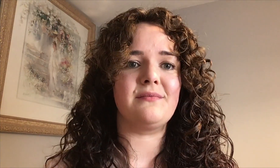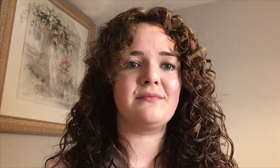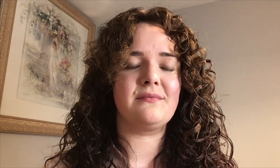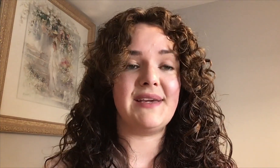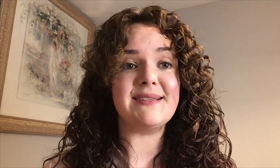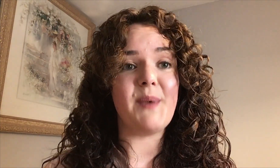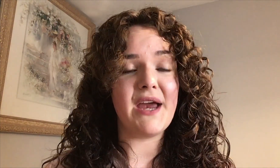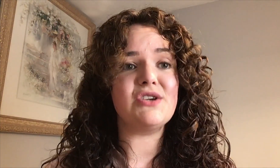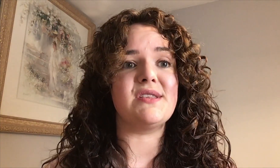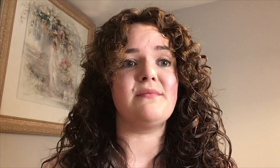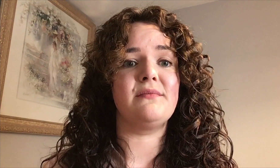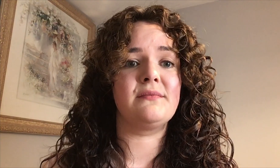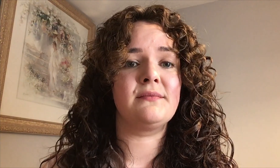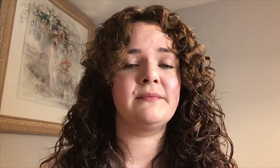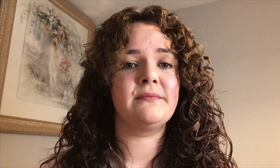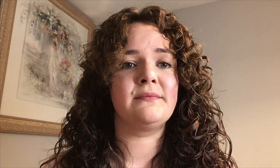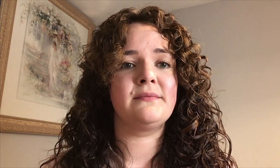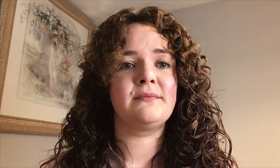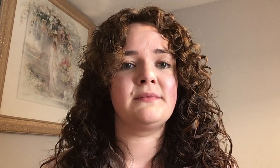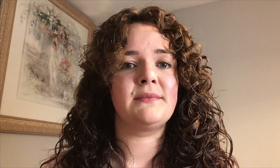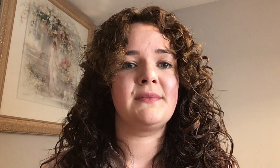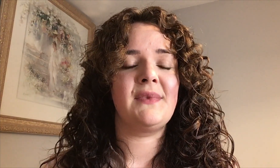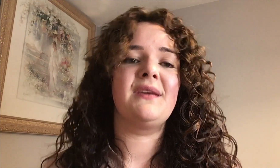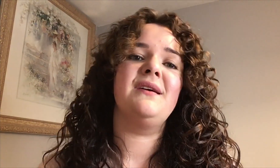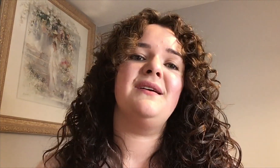them, inspires them.